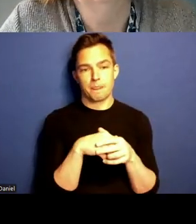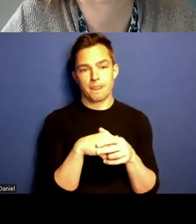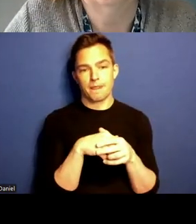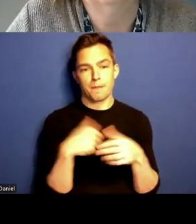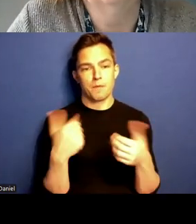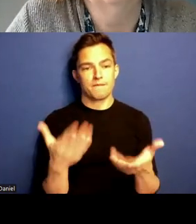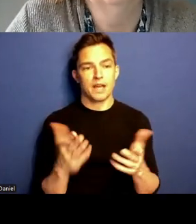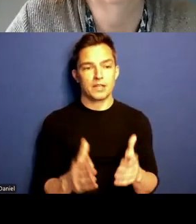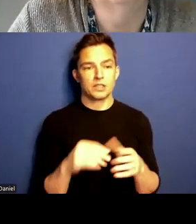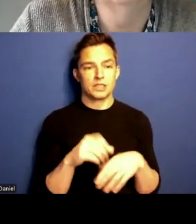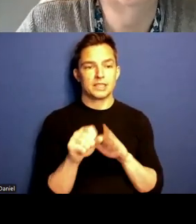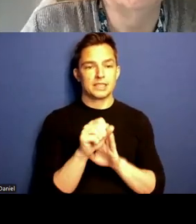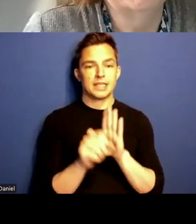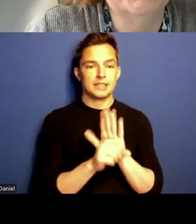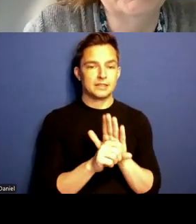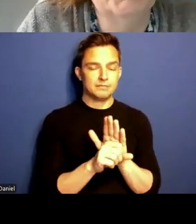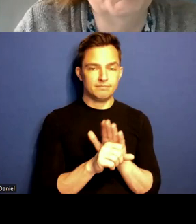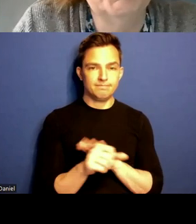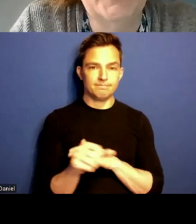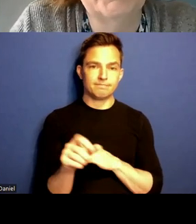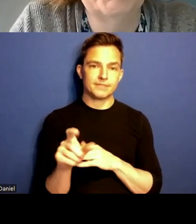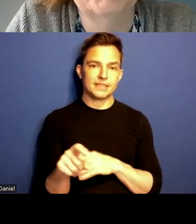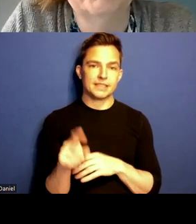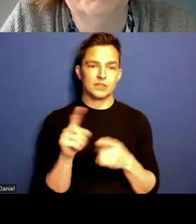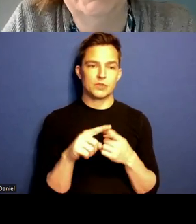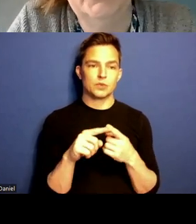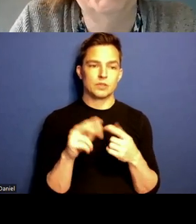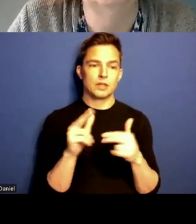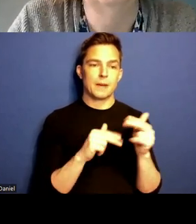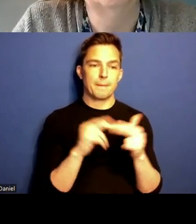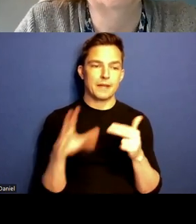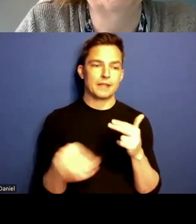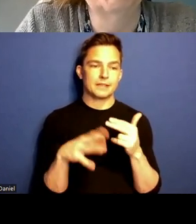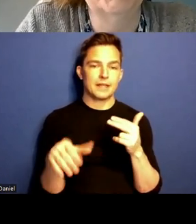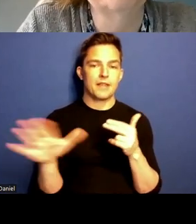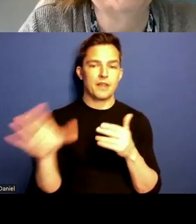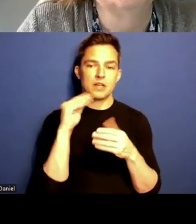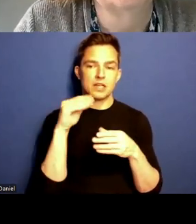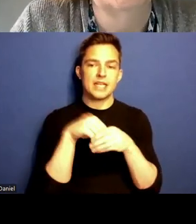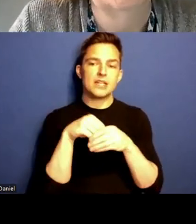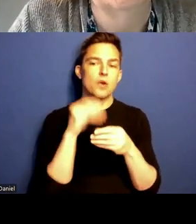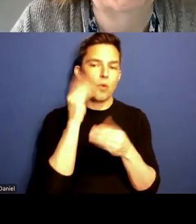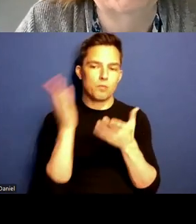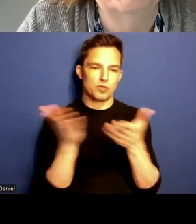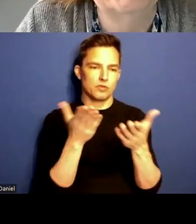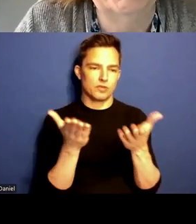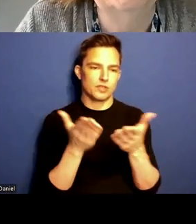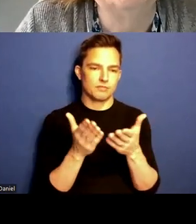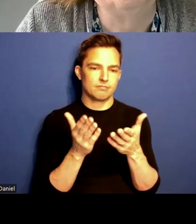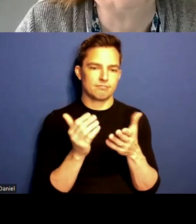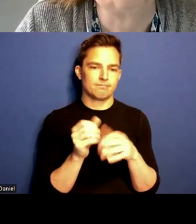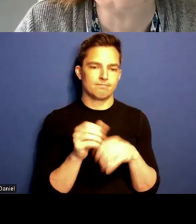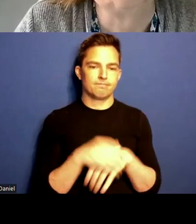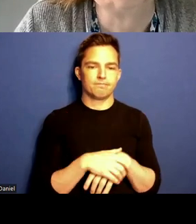providers and the state on the necessity to build out their in-home service program. Next